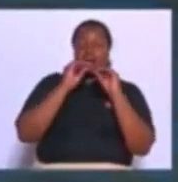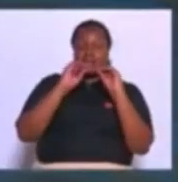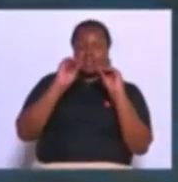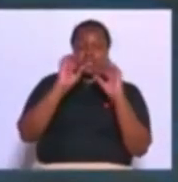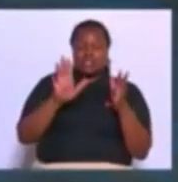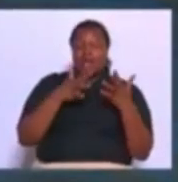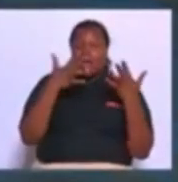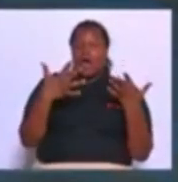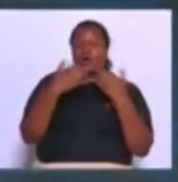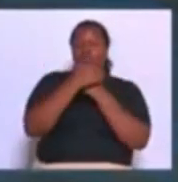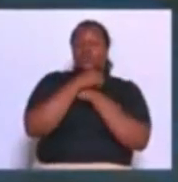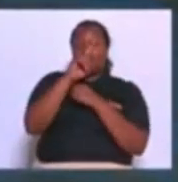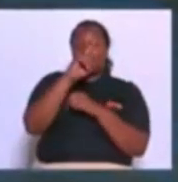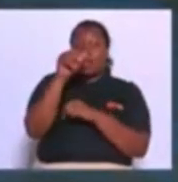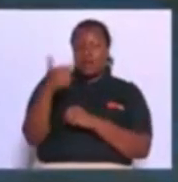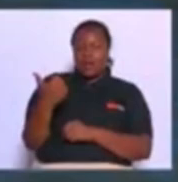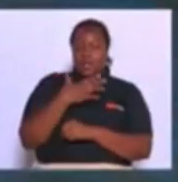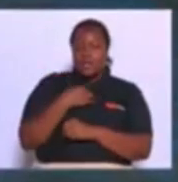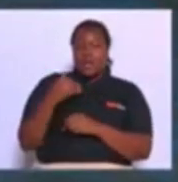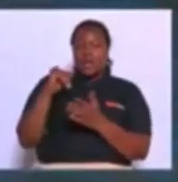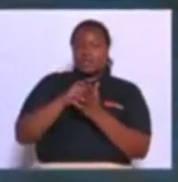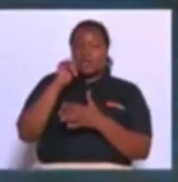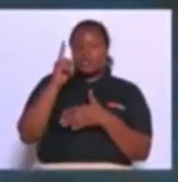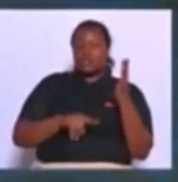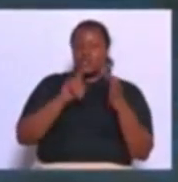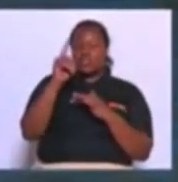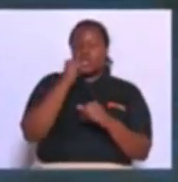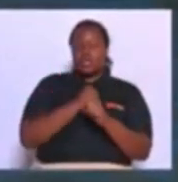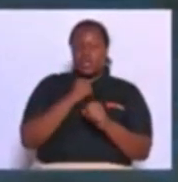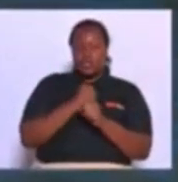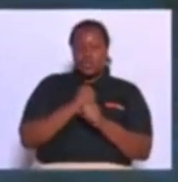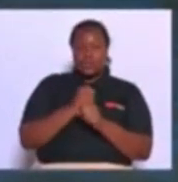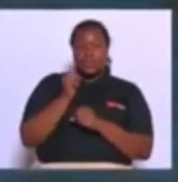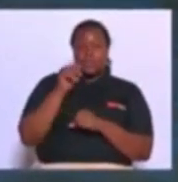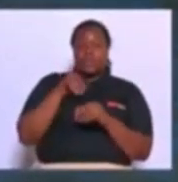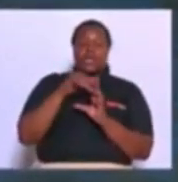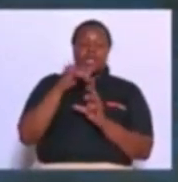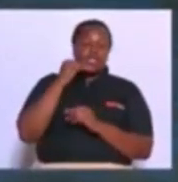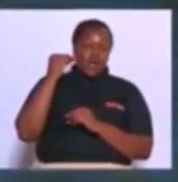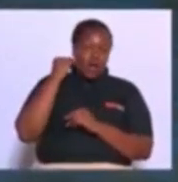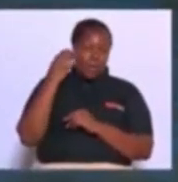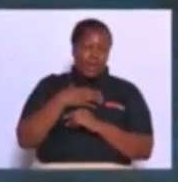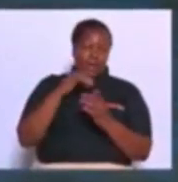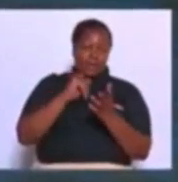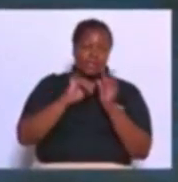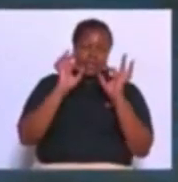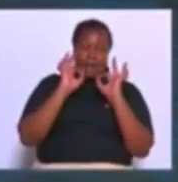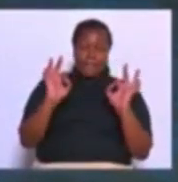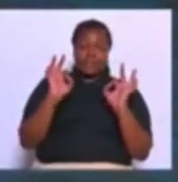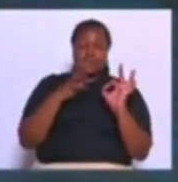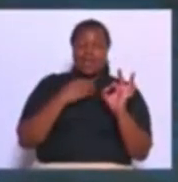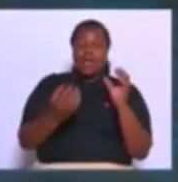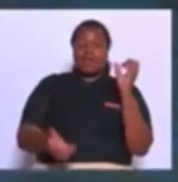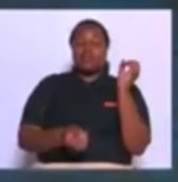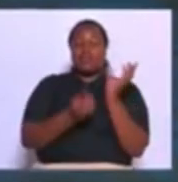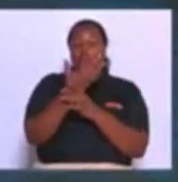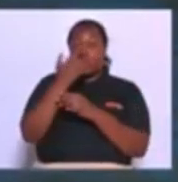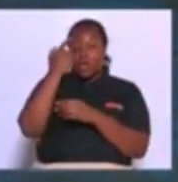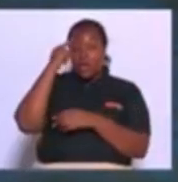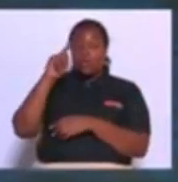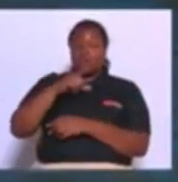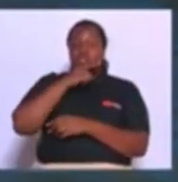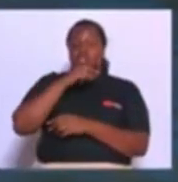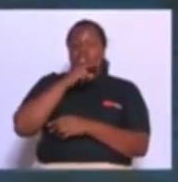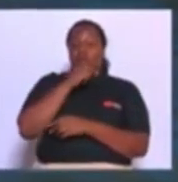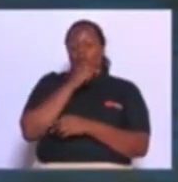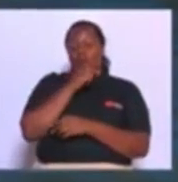how to love one another. And that's what they do at this home. It's amazing. And the founder of this boys'